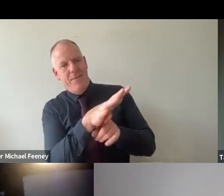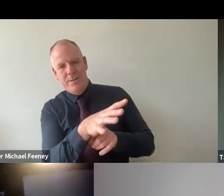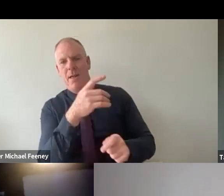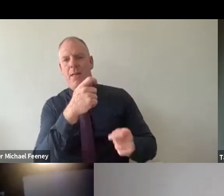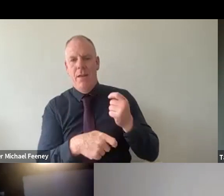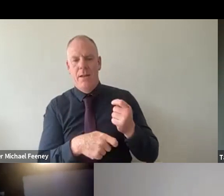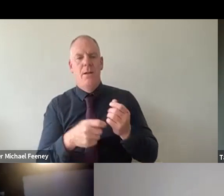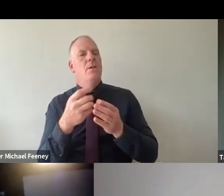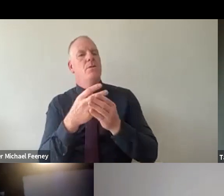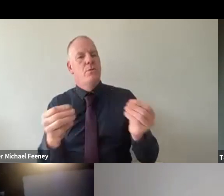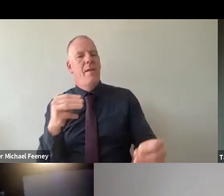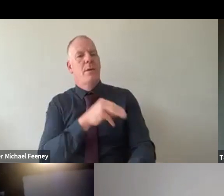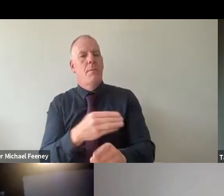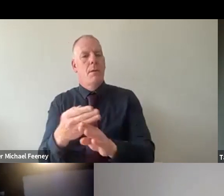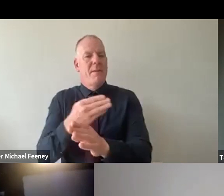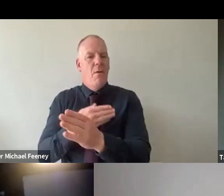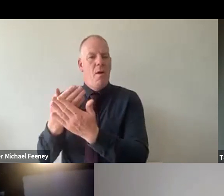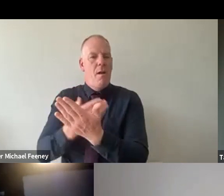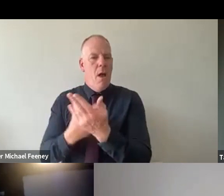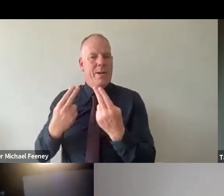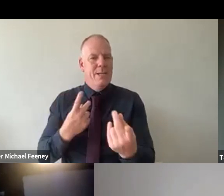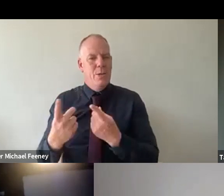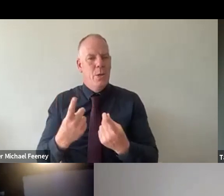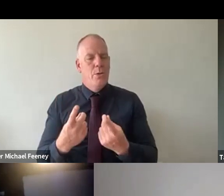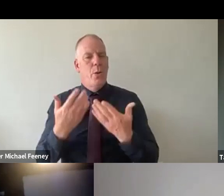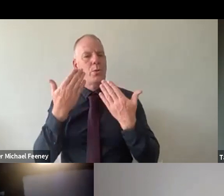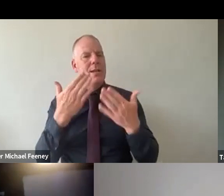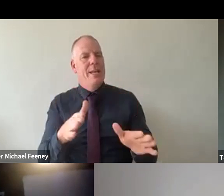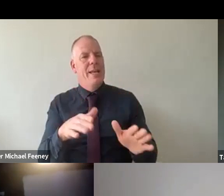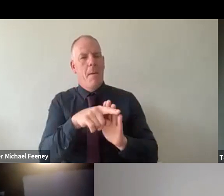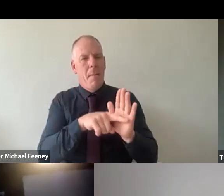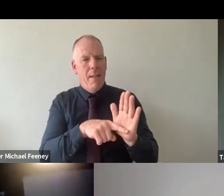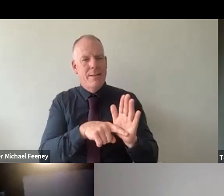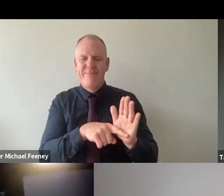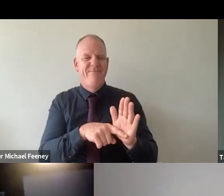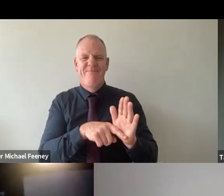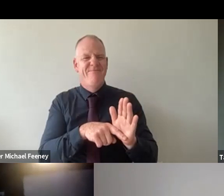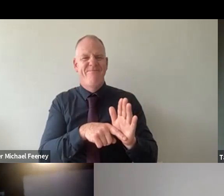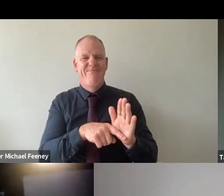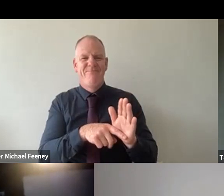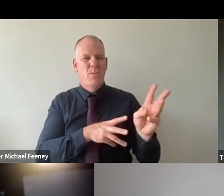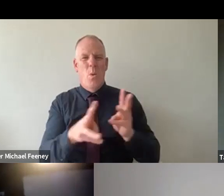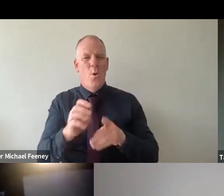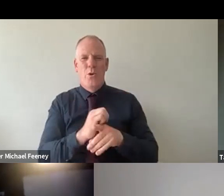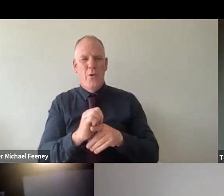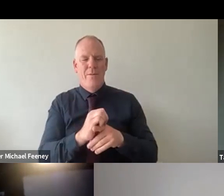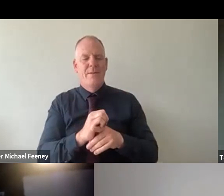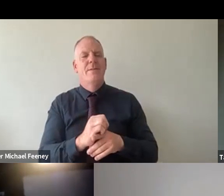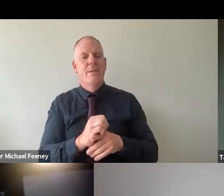actually address the issue that is required. So just leaving it as a policy matter perhaps doesn't get the follow through that's required,